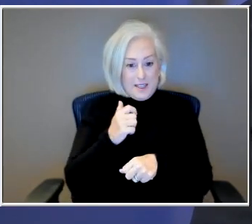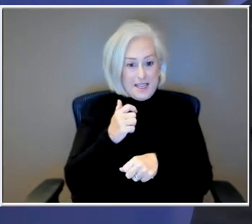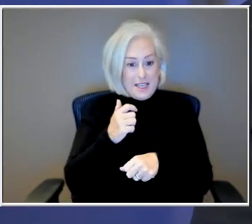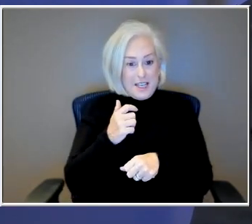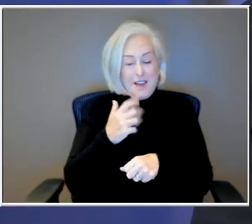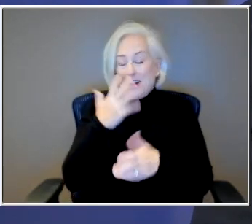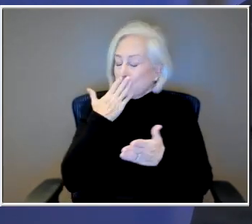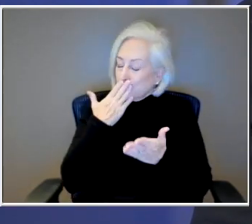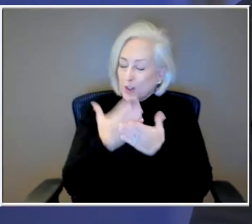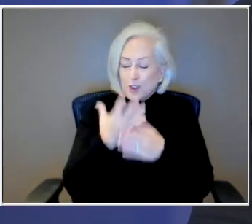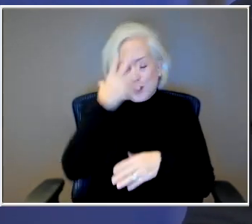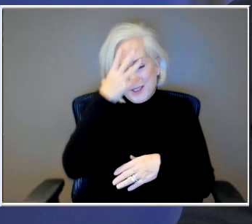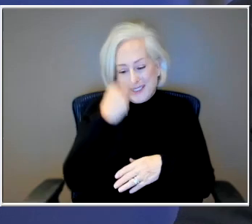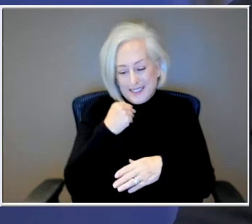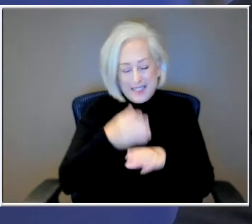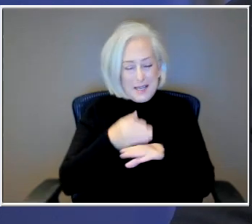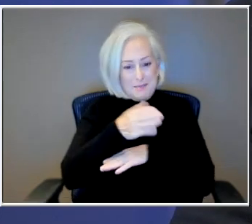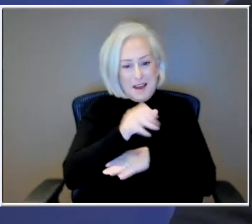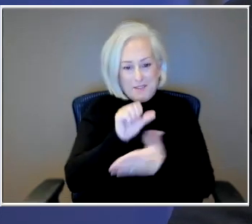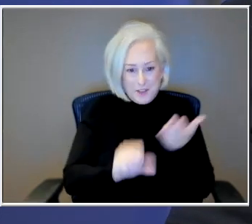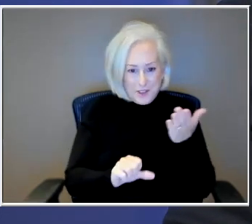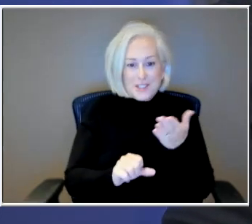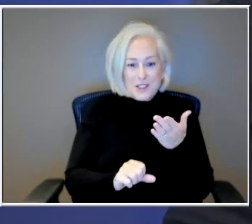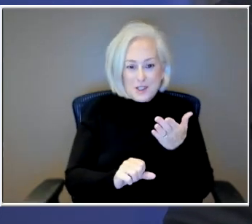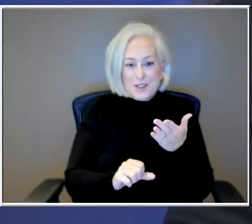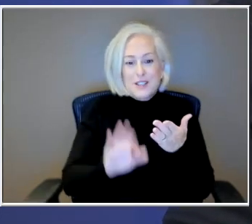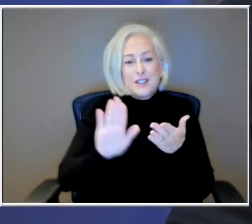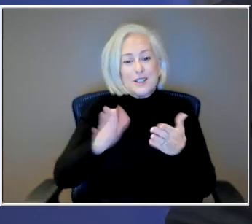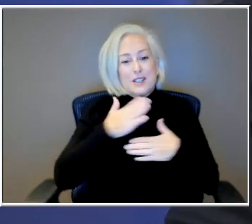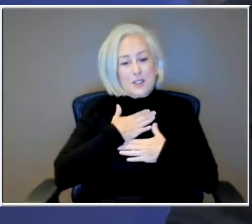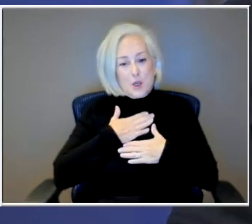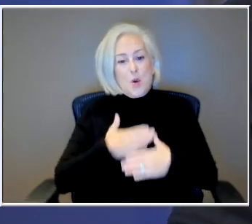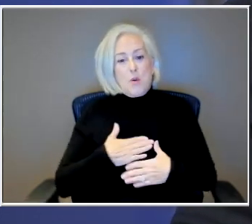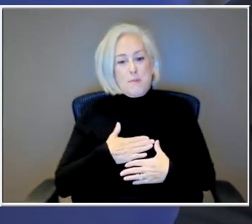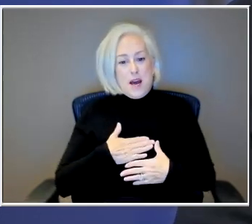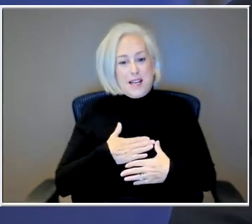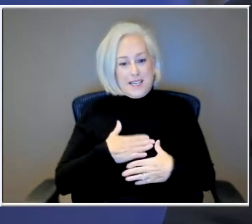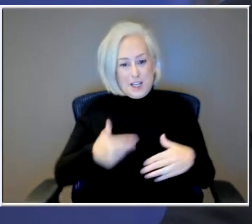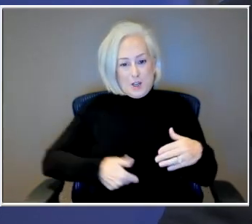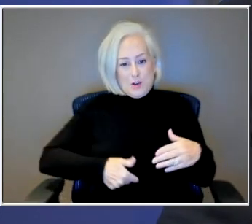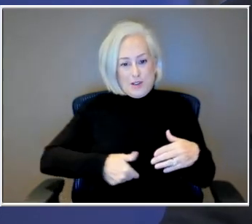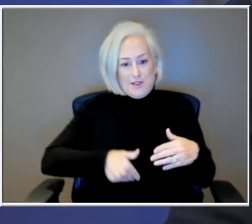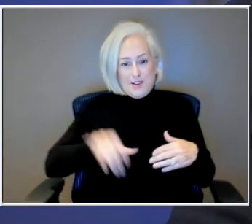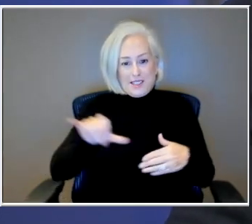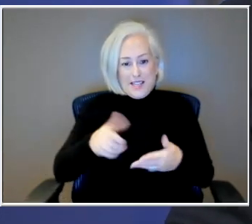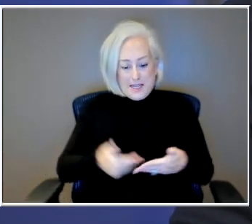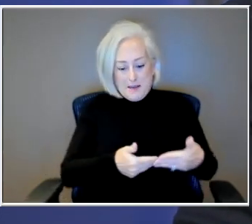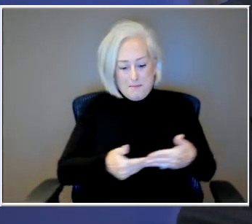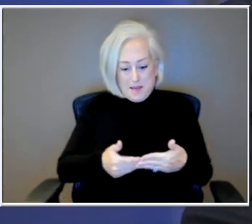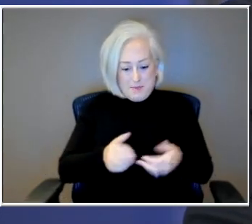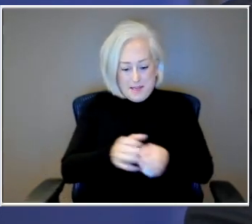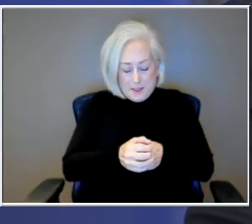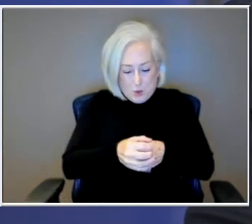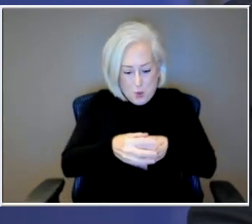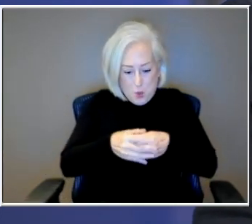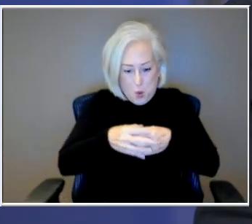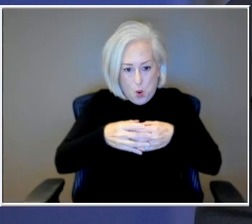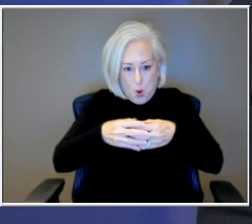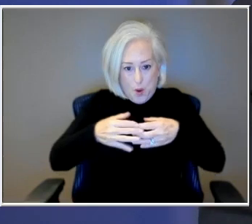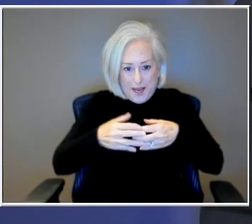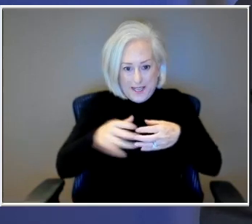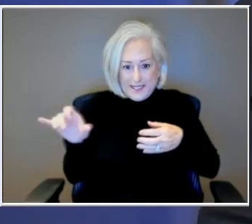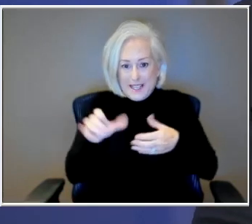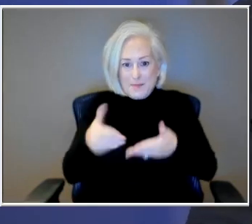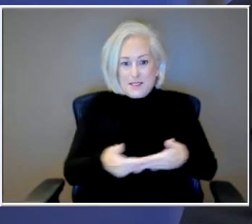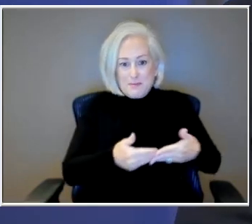told me when I left the hospital, they said to your body, your liver's like an infant. It's regrowing just like an infant, and that takes a